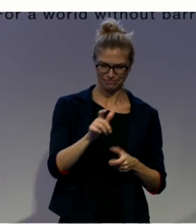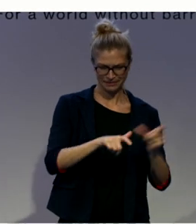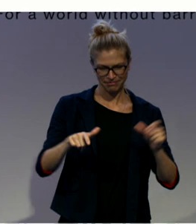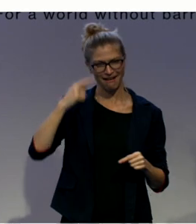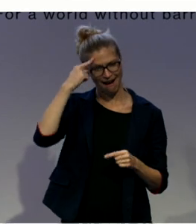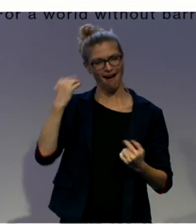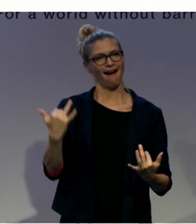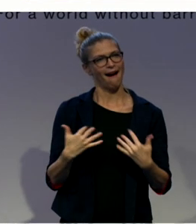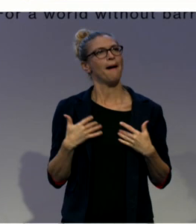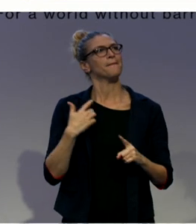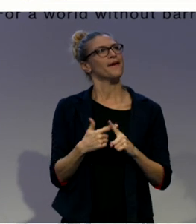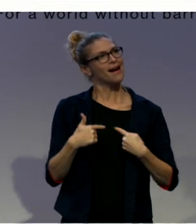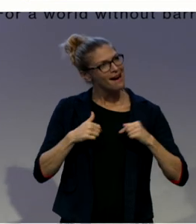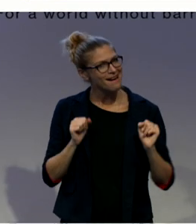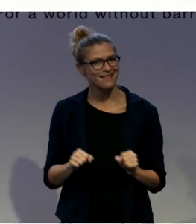And our